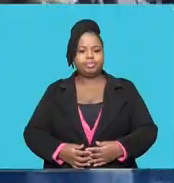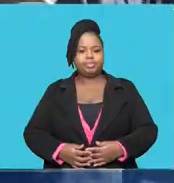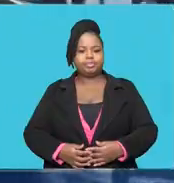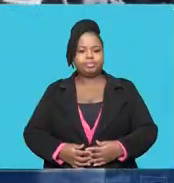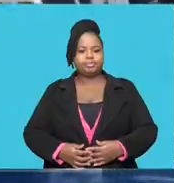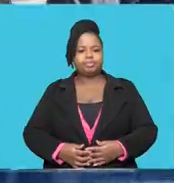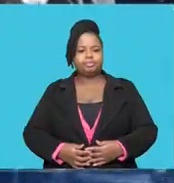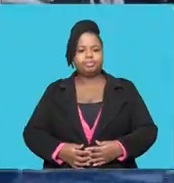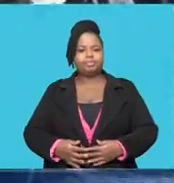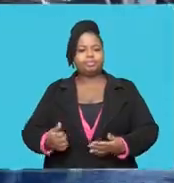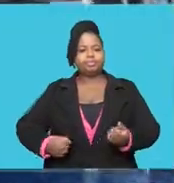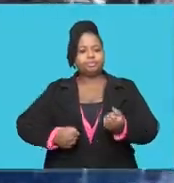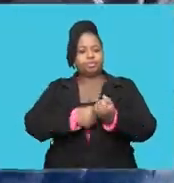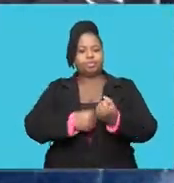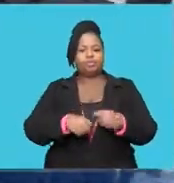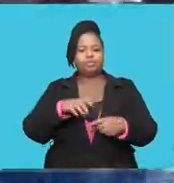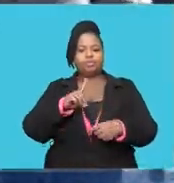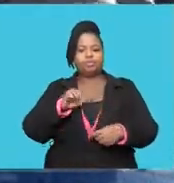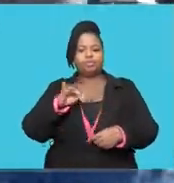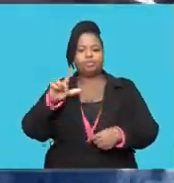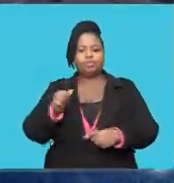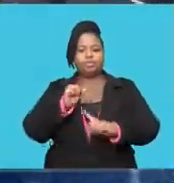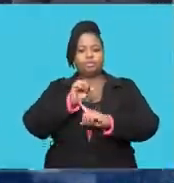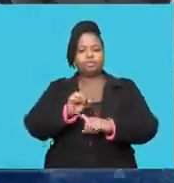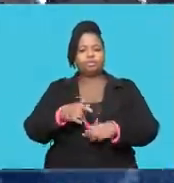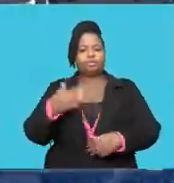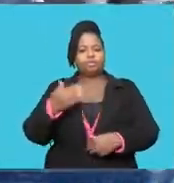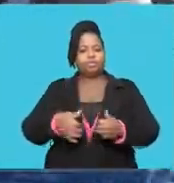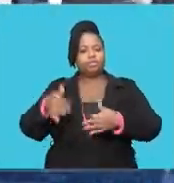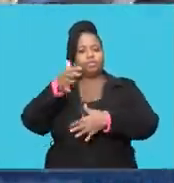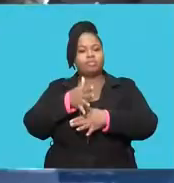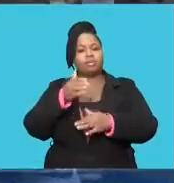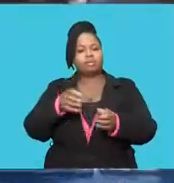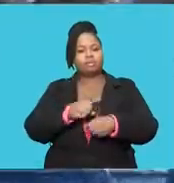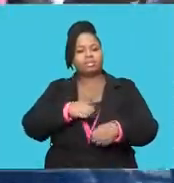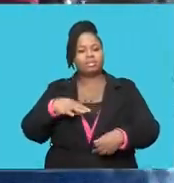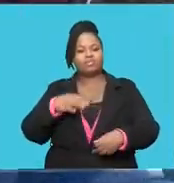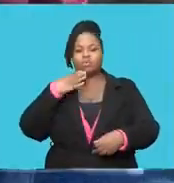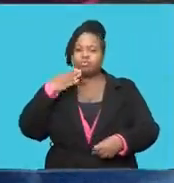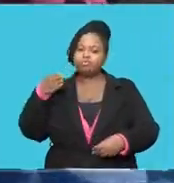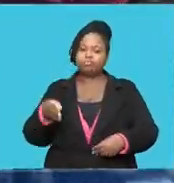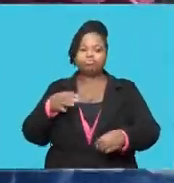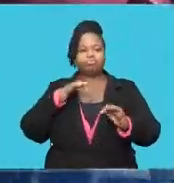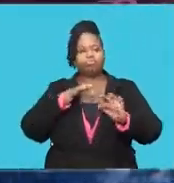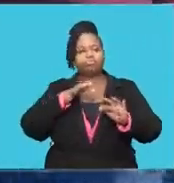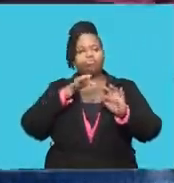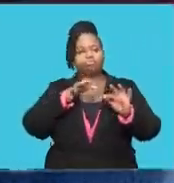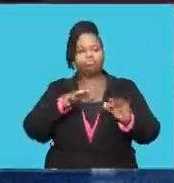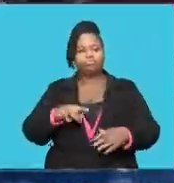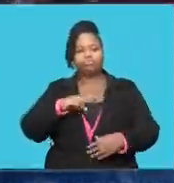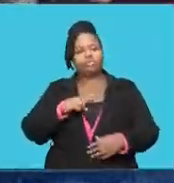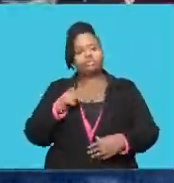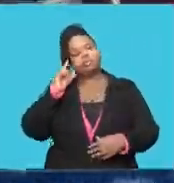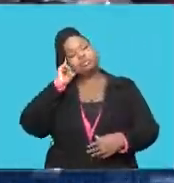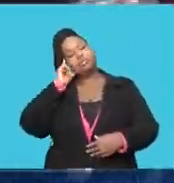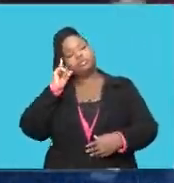With assistance from Operation Dudula, former COVID-19 frontliner employees have taken their protest from sleeping at